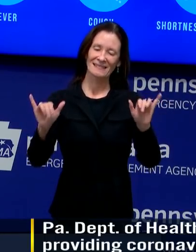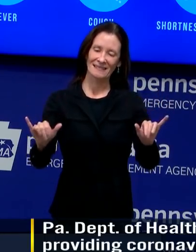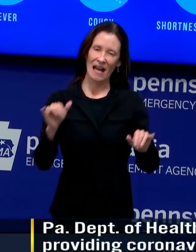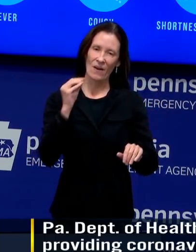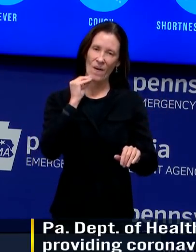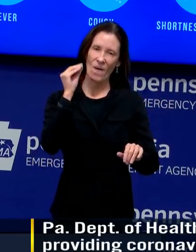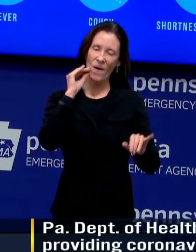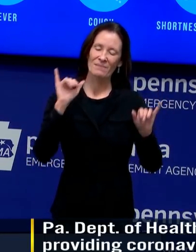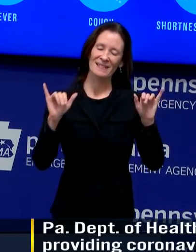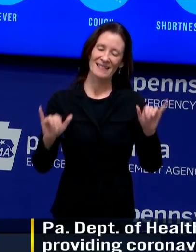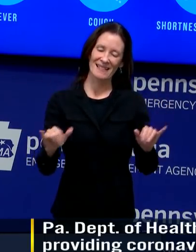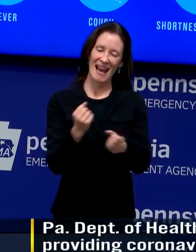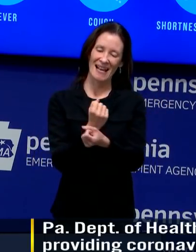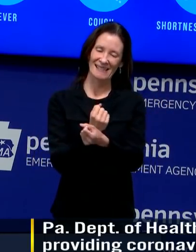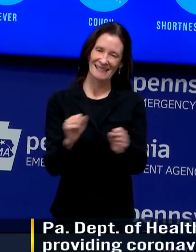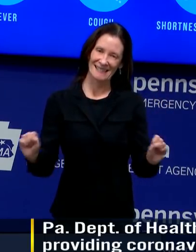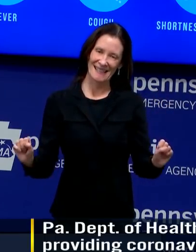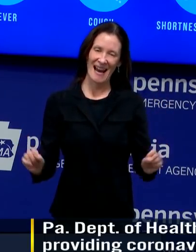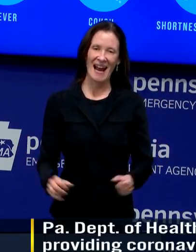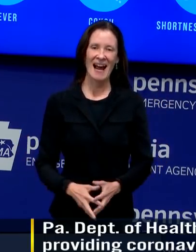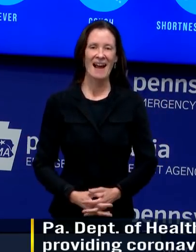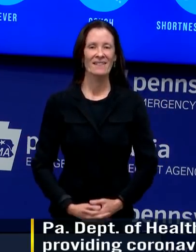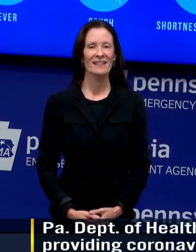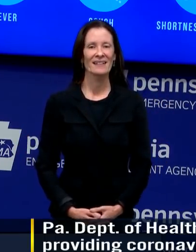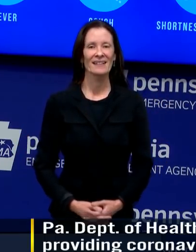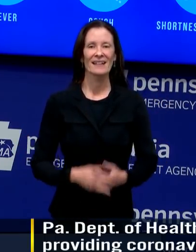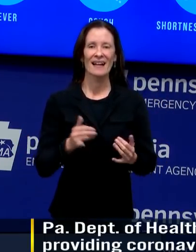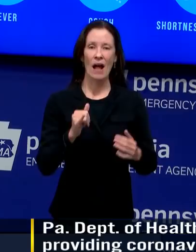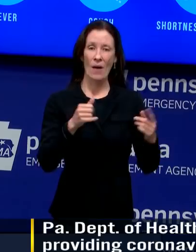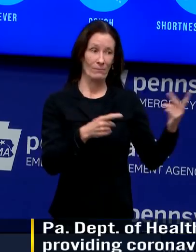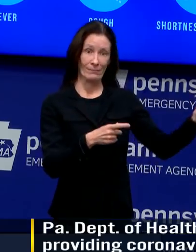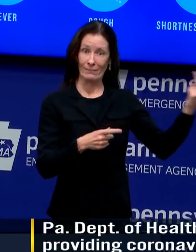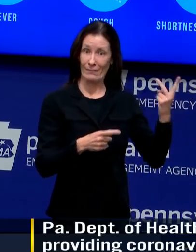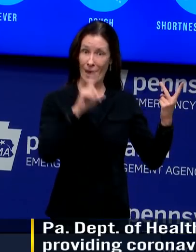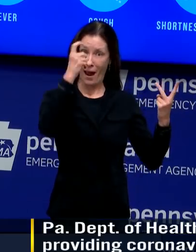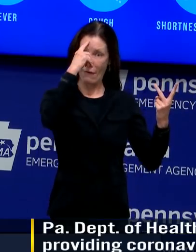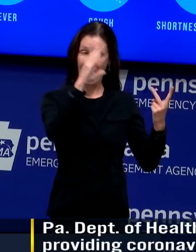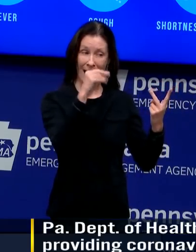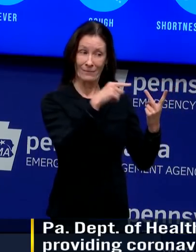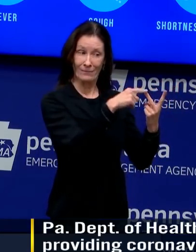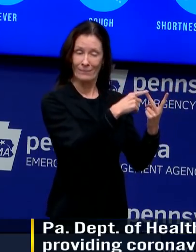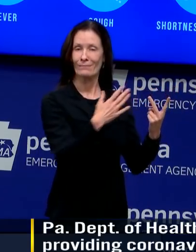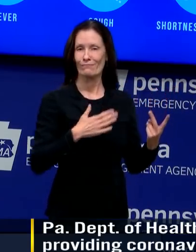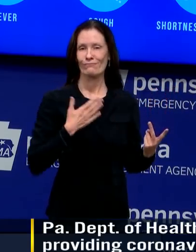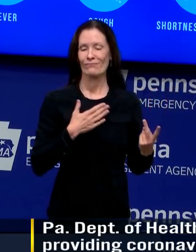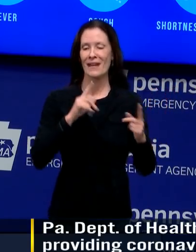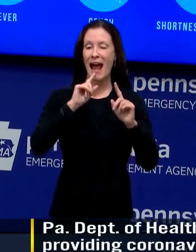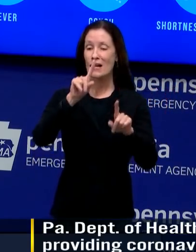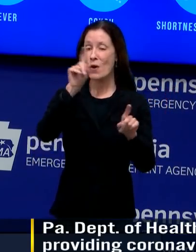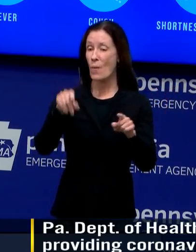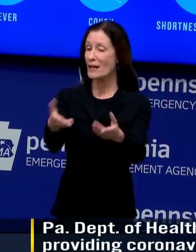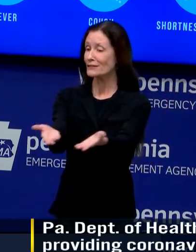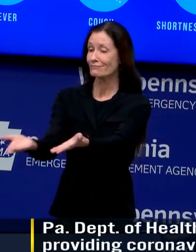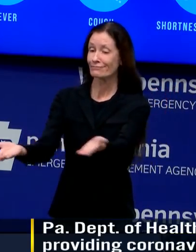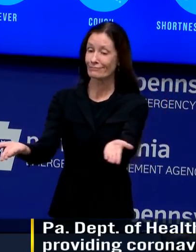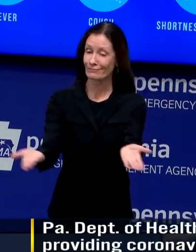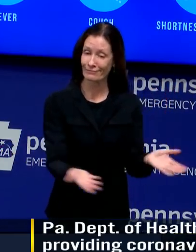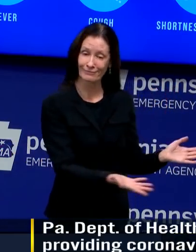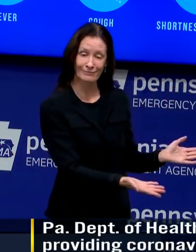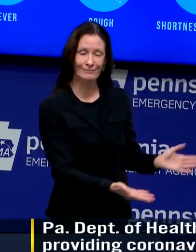safe. And now the Governor and I are pleased to answer questions. Thank you, Secretary. Our first question is for the Governor.